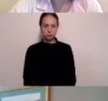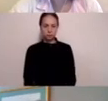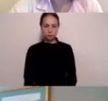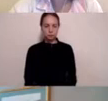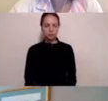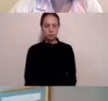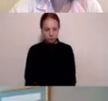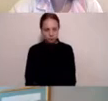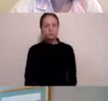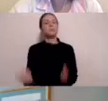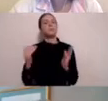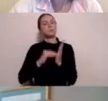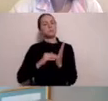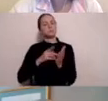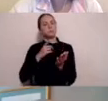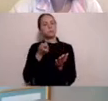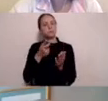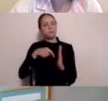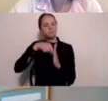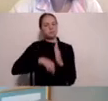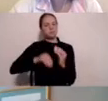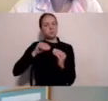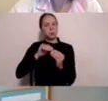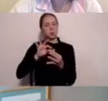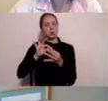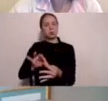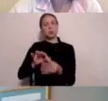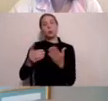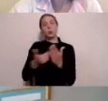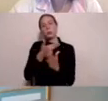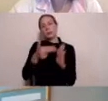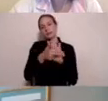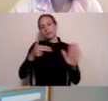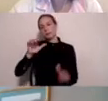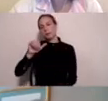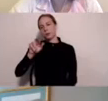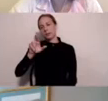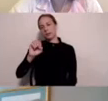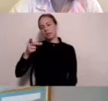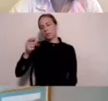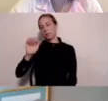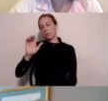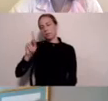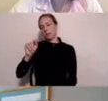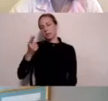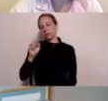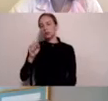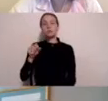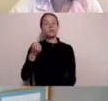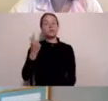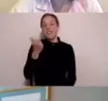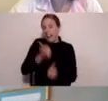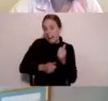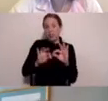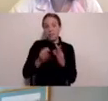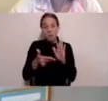So again, just to talk a little bit more about our newly diagnosed care packages, they're sent to every family in the US. We also